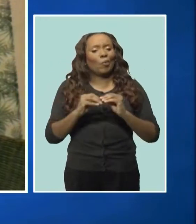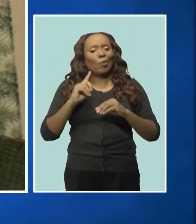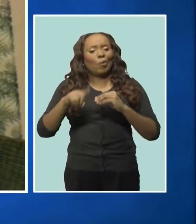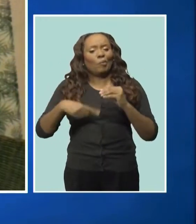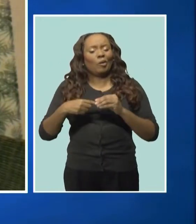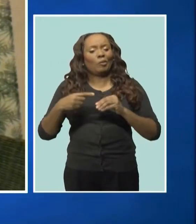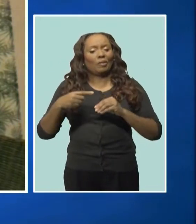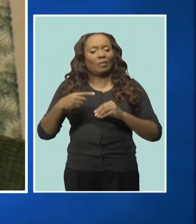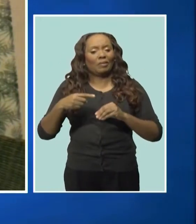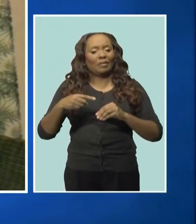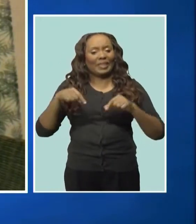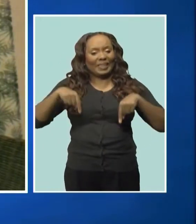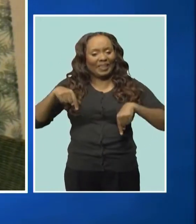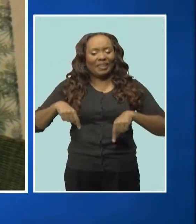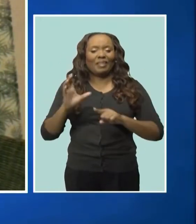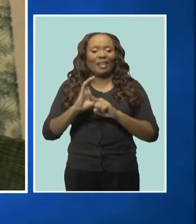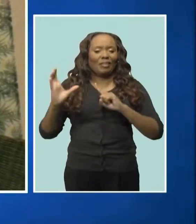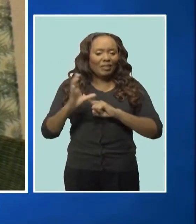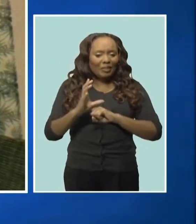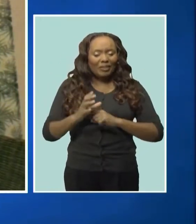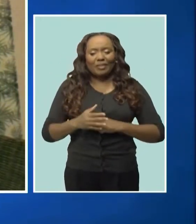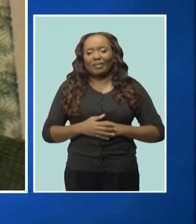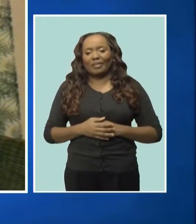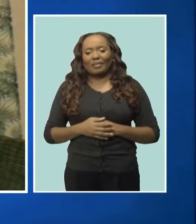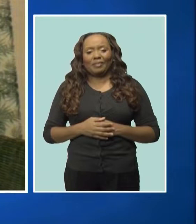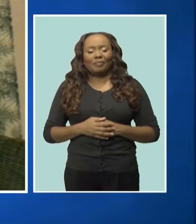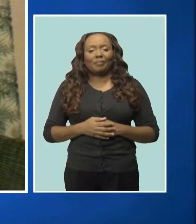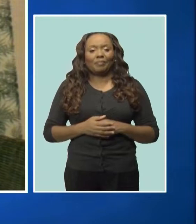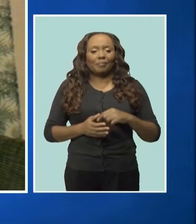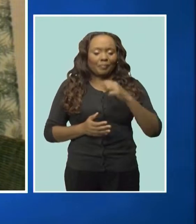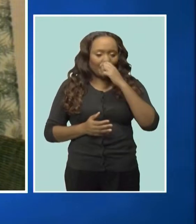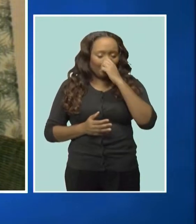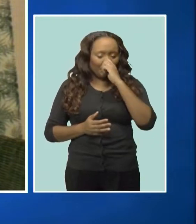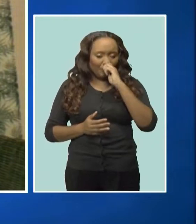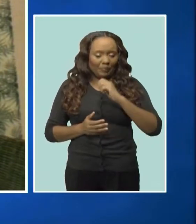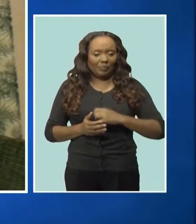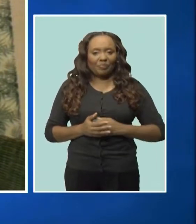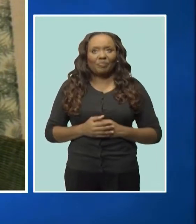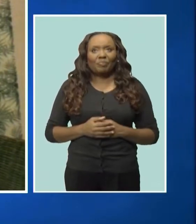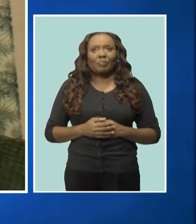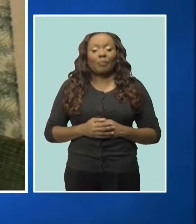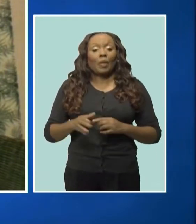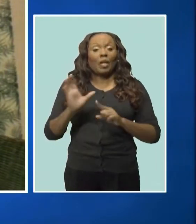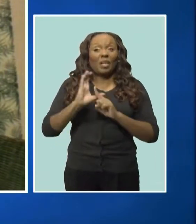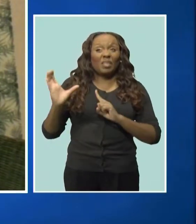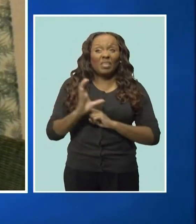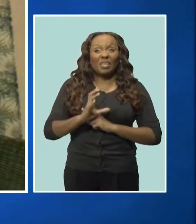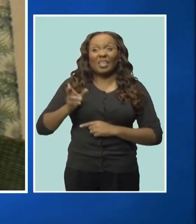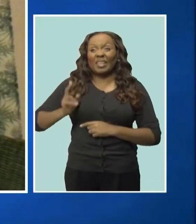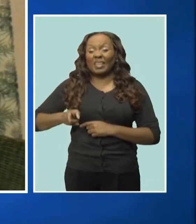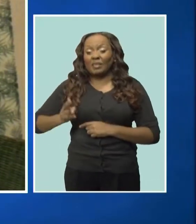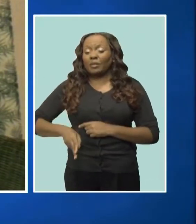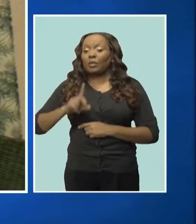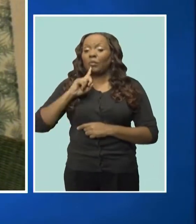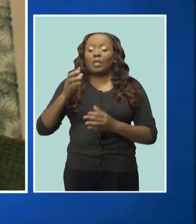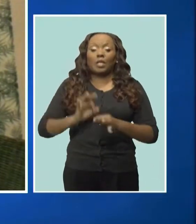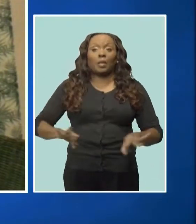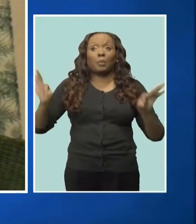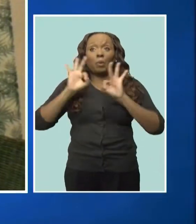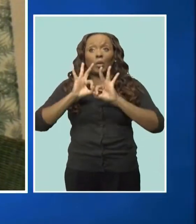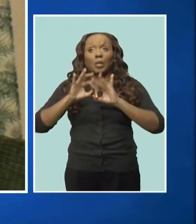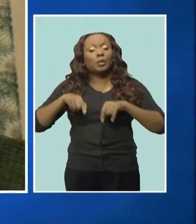culture and heritage. Importantly as well, outside of culture and heritage, which is of course important in the context of the season of